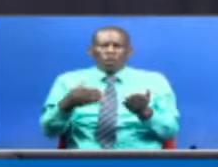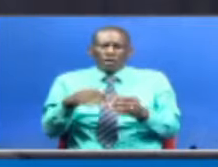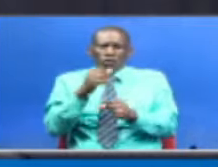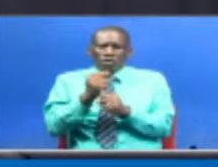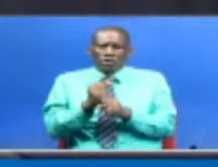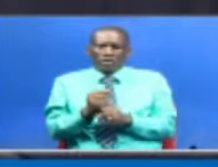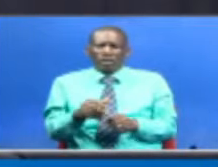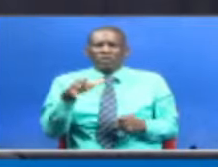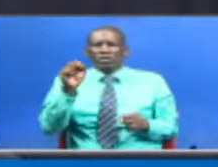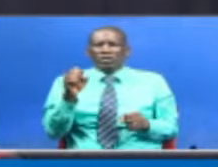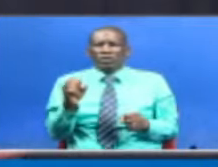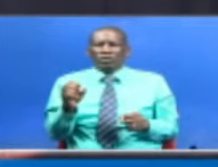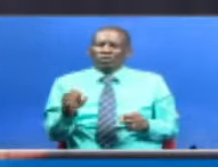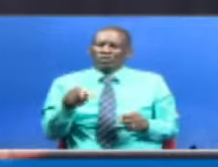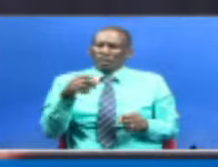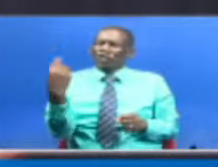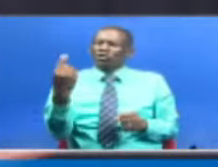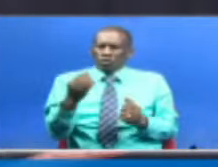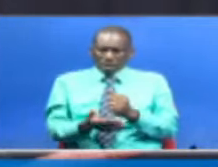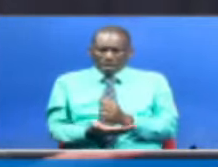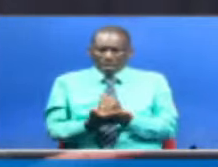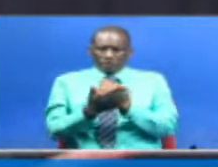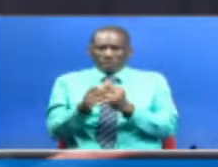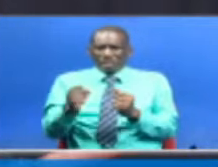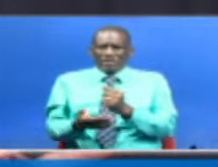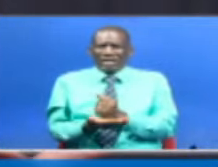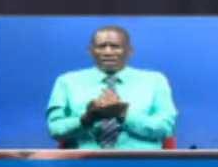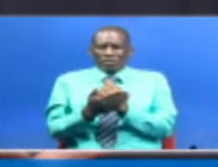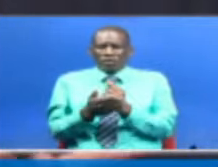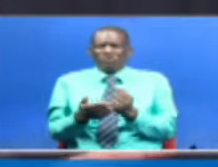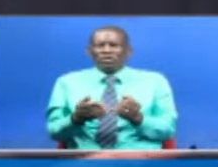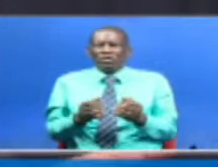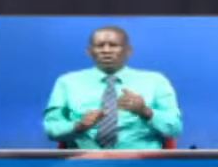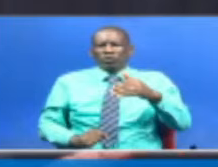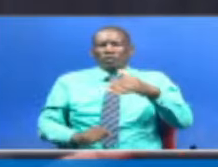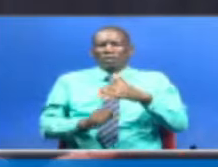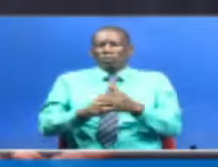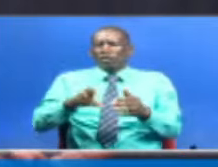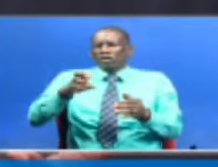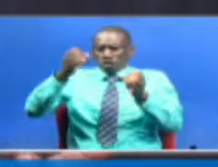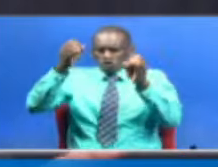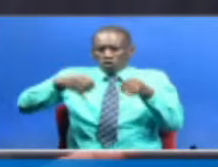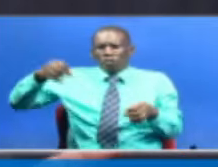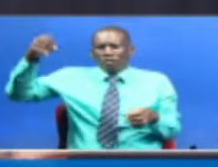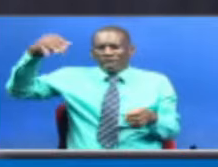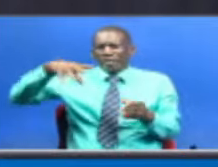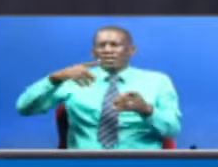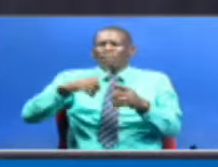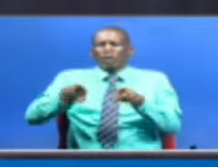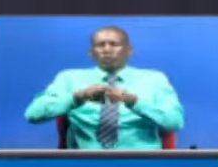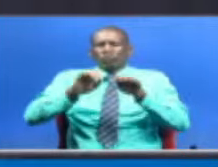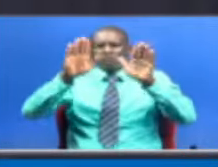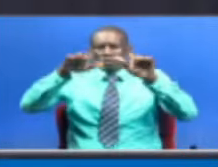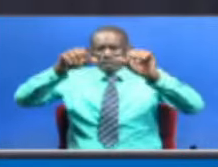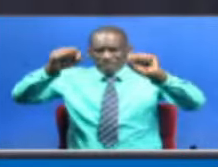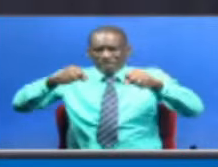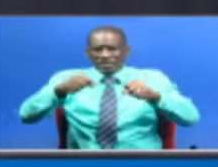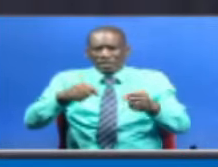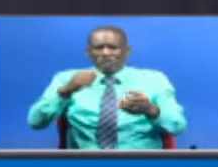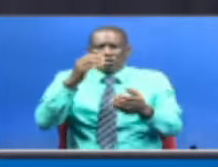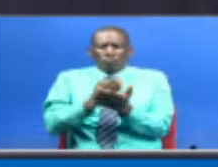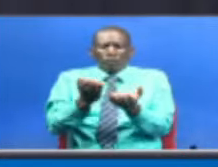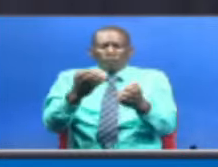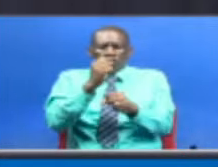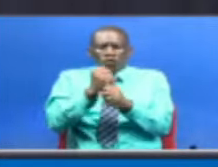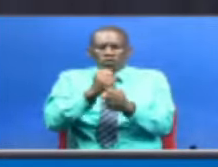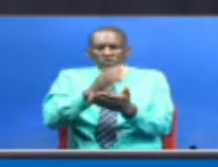So it only helps to build on the renewable energy, but more importantly, yes, we really need to do something to